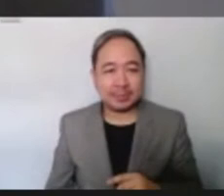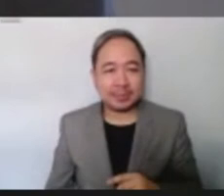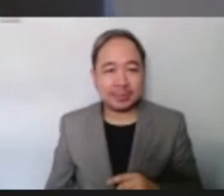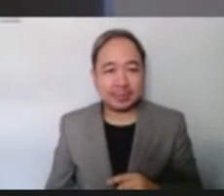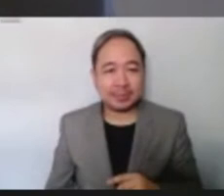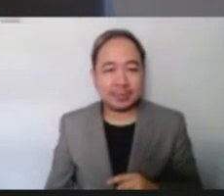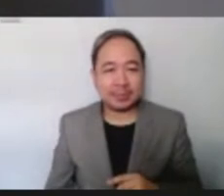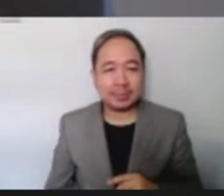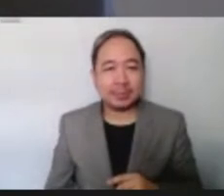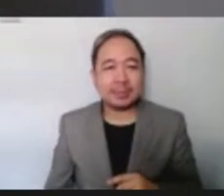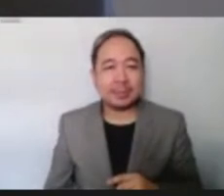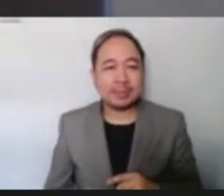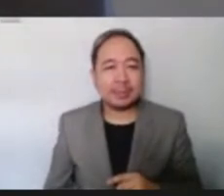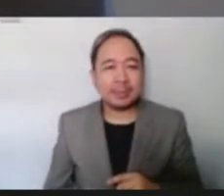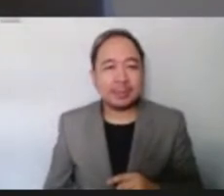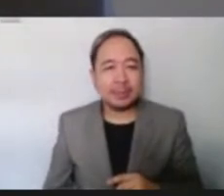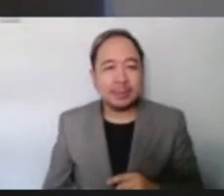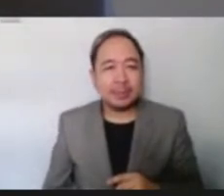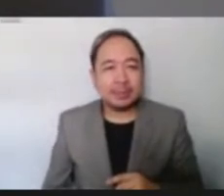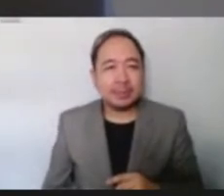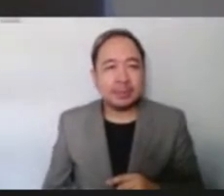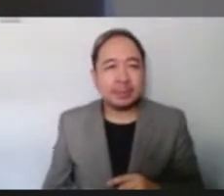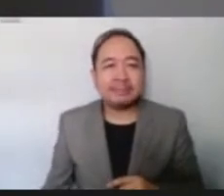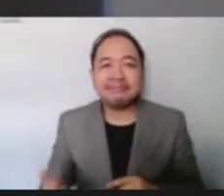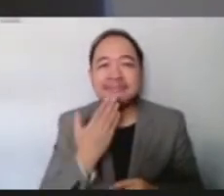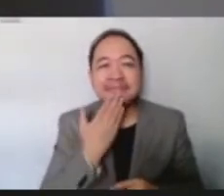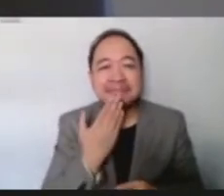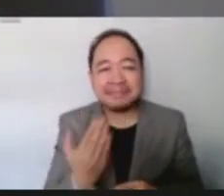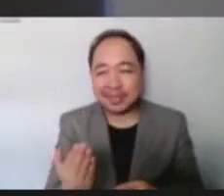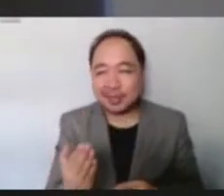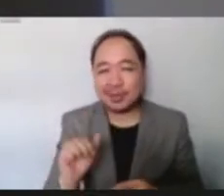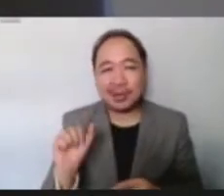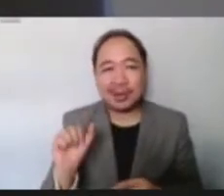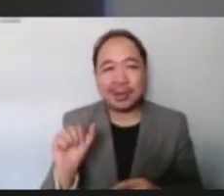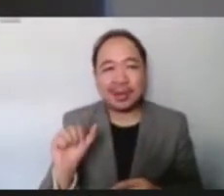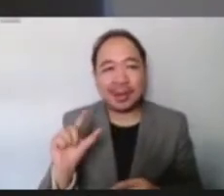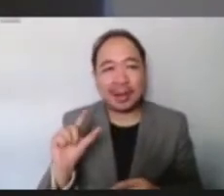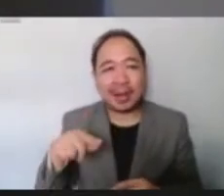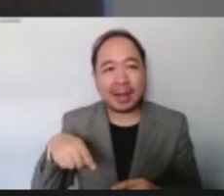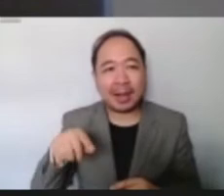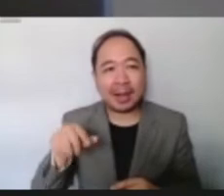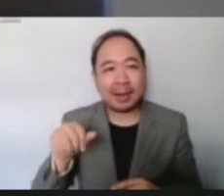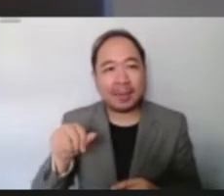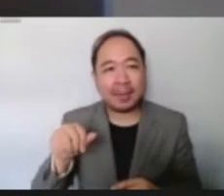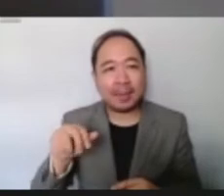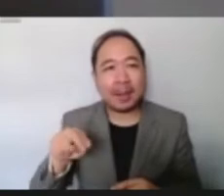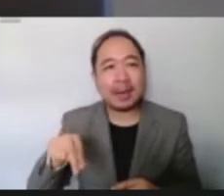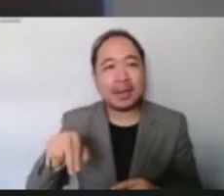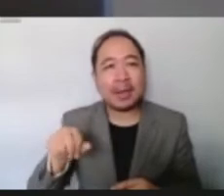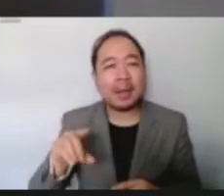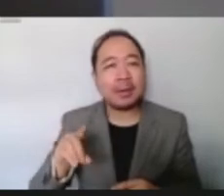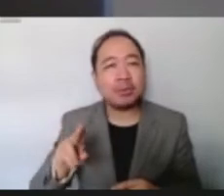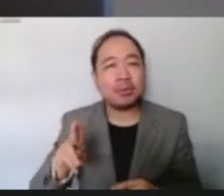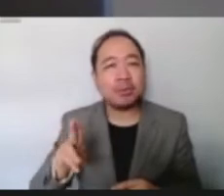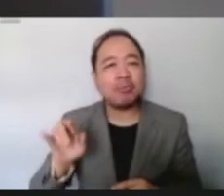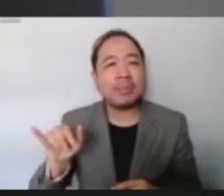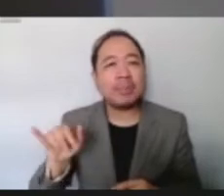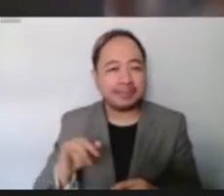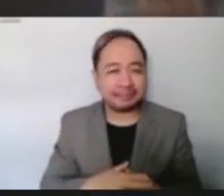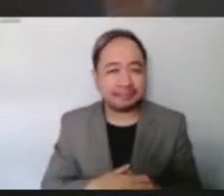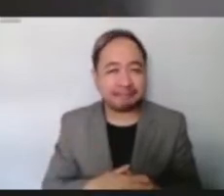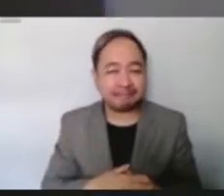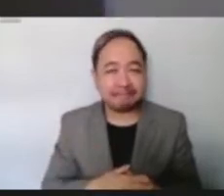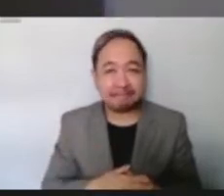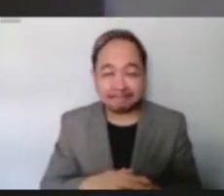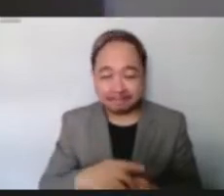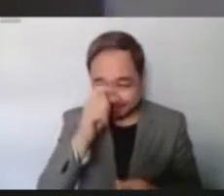many thanks Miss Alpena Dube excellencies distinguished delegates I'm